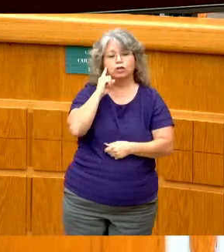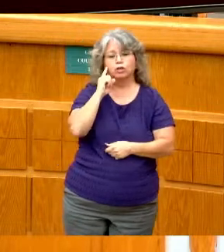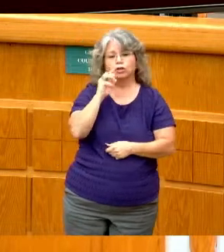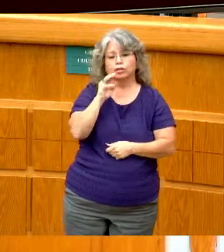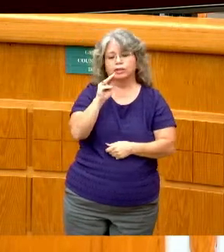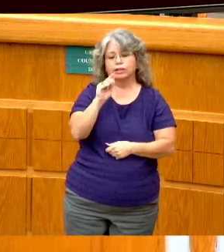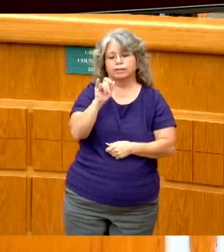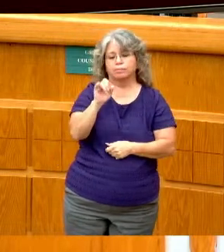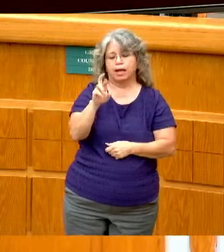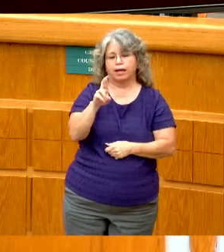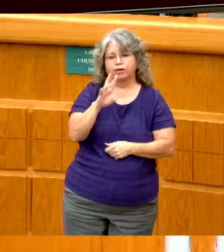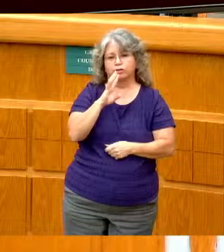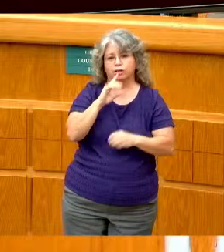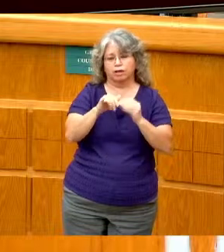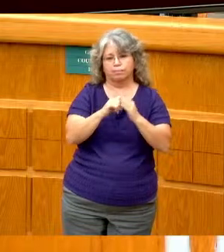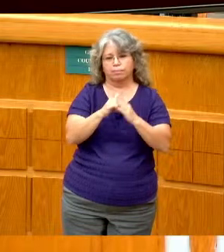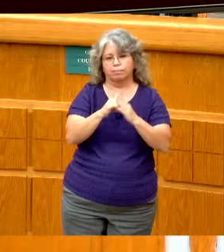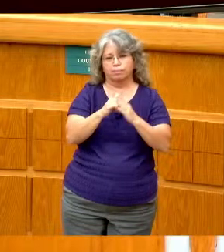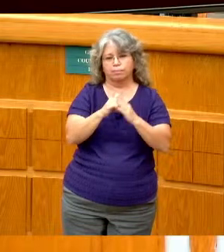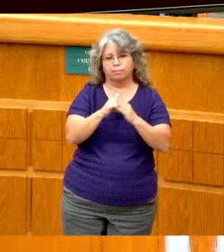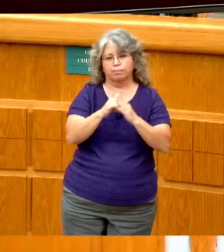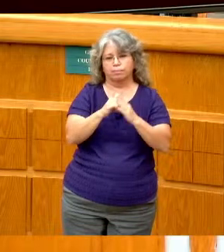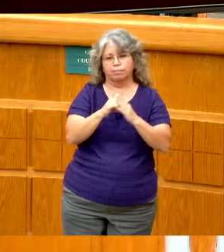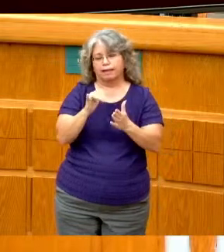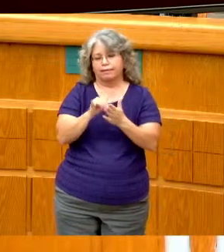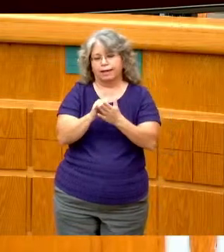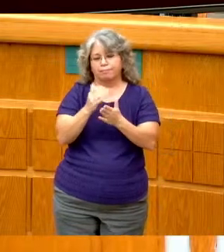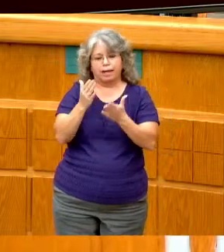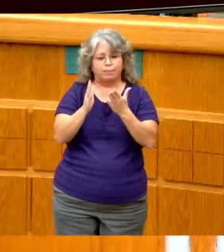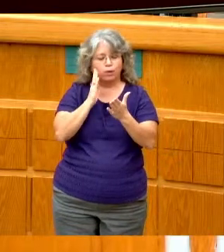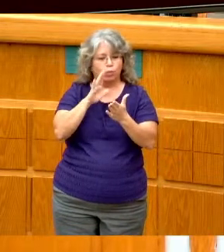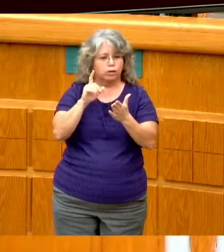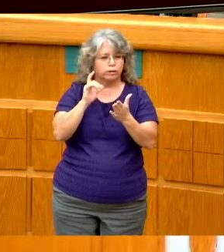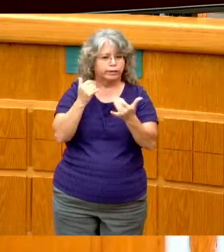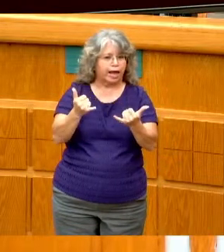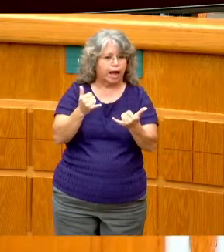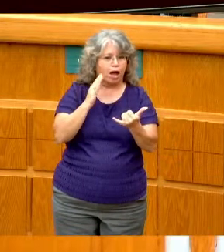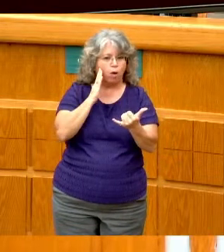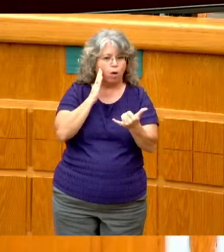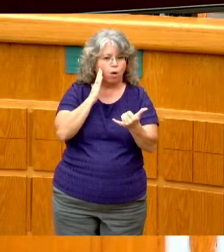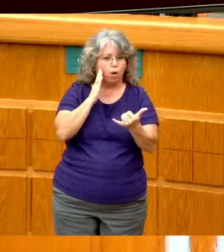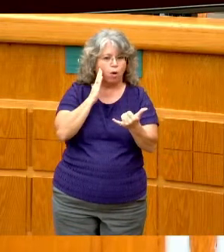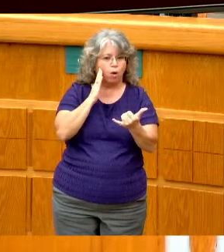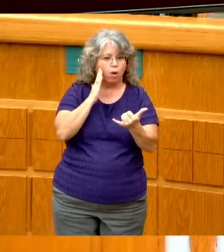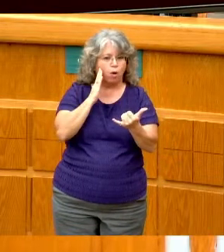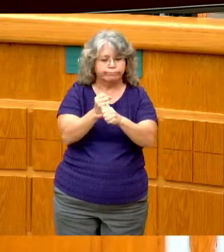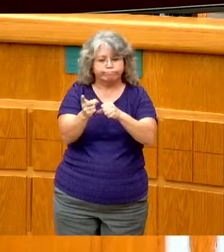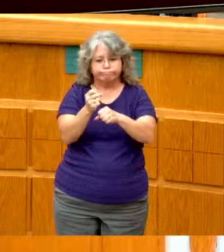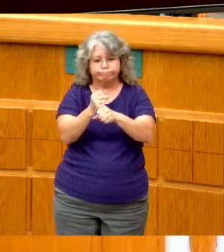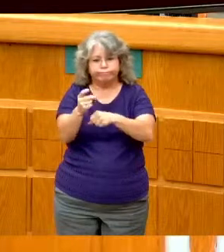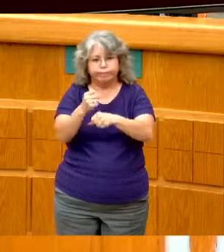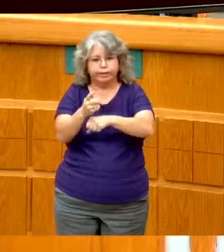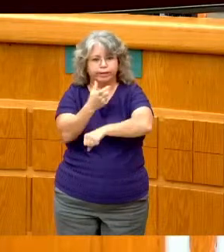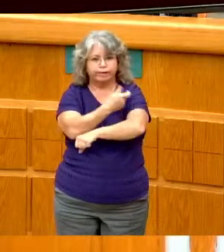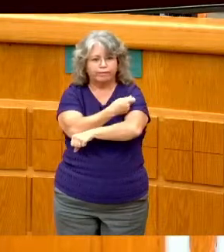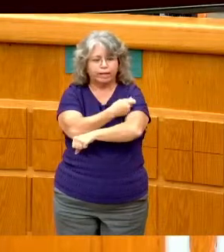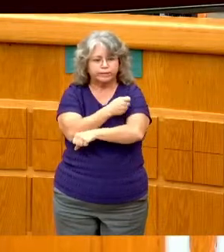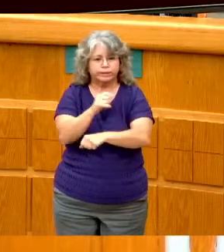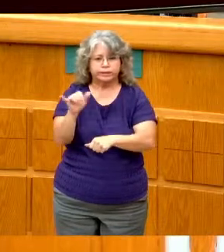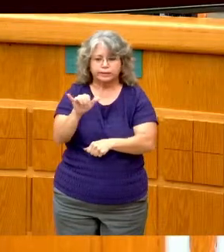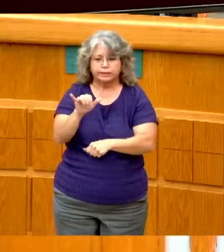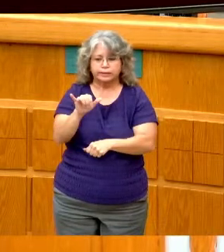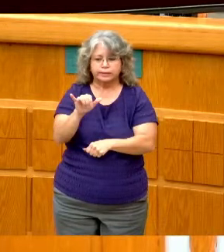about that third vaccine, or maybe that yearly vaccine that we're going to need, just like the flu. And I don't want you to